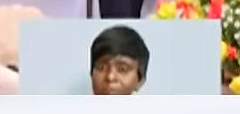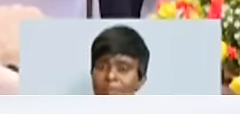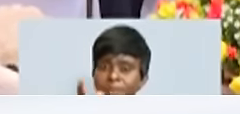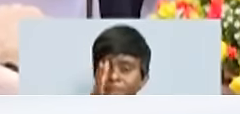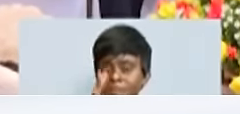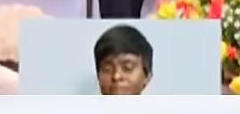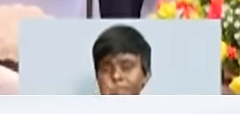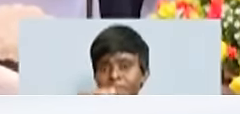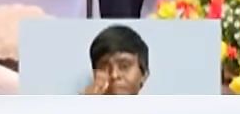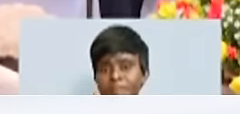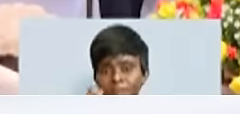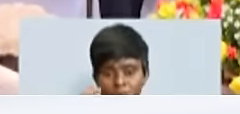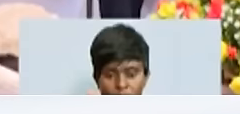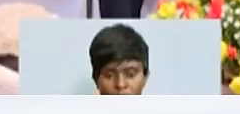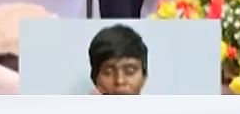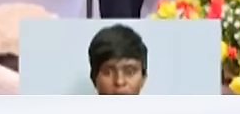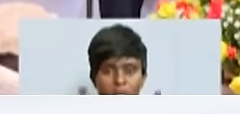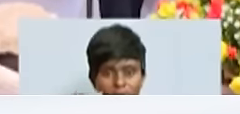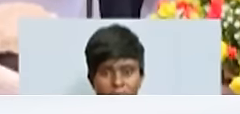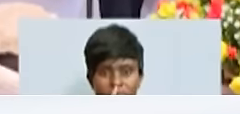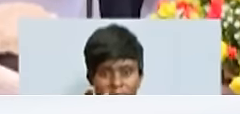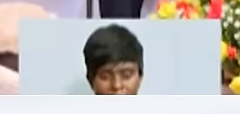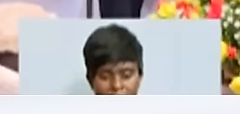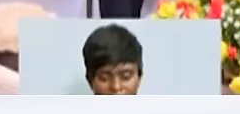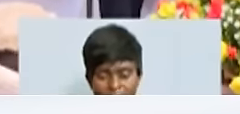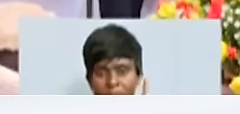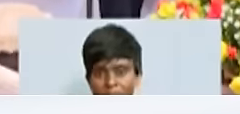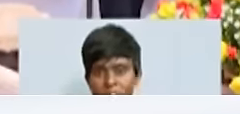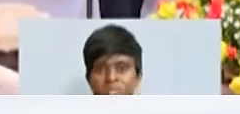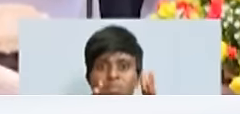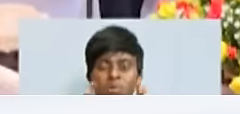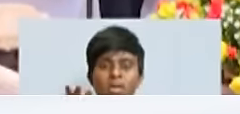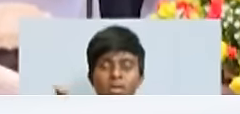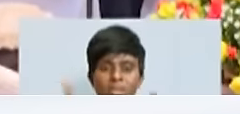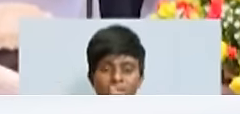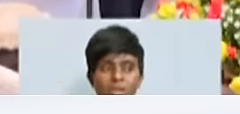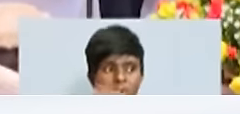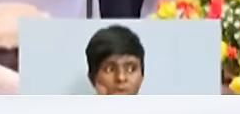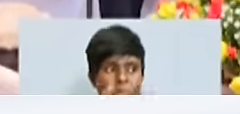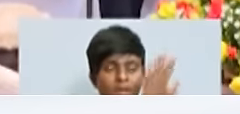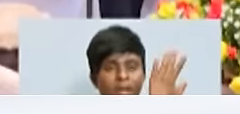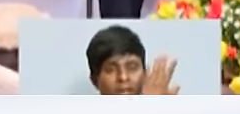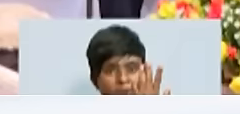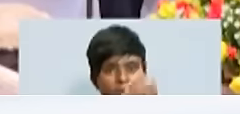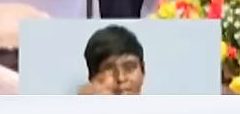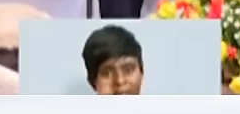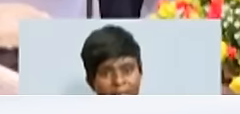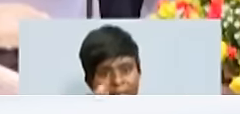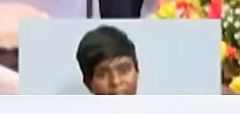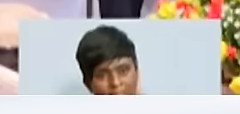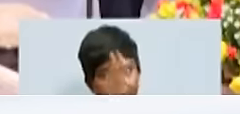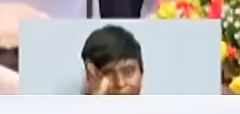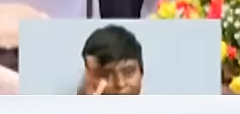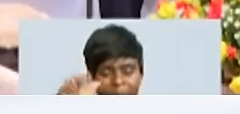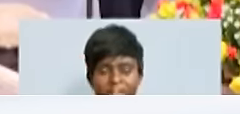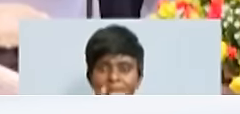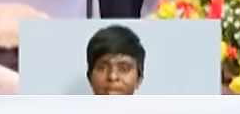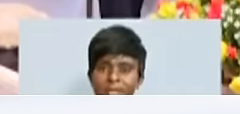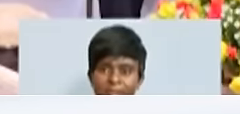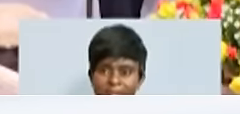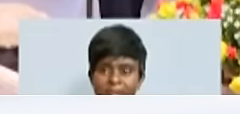Madam Speaker, we will continue on this positive trajectory and take development to each and every part of our country.